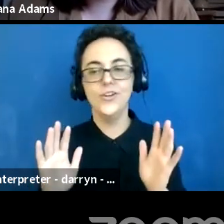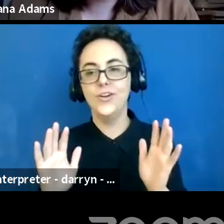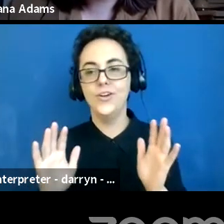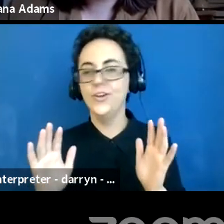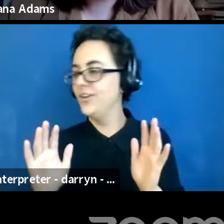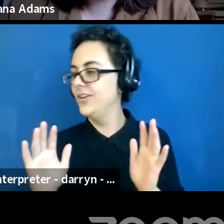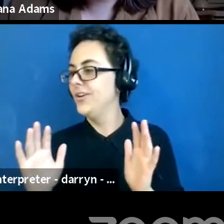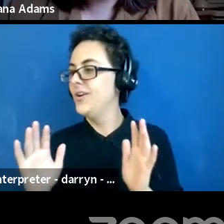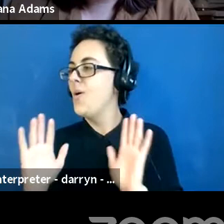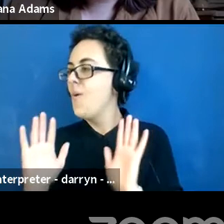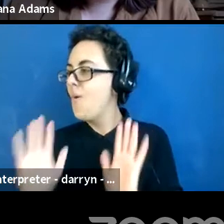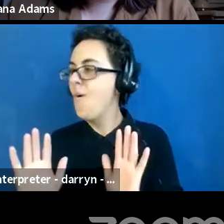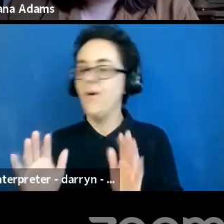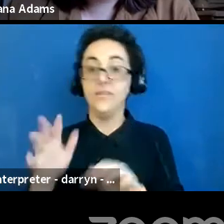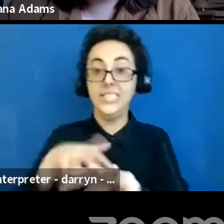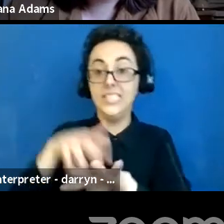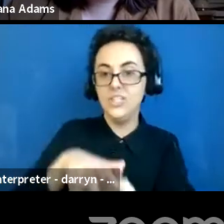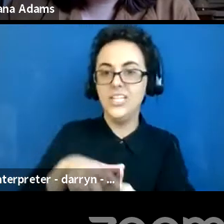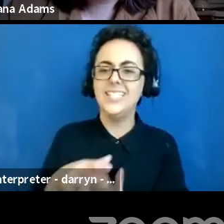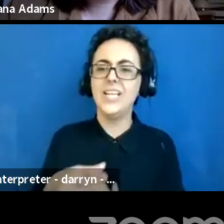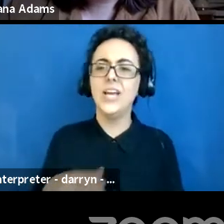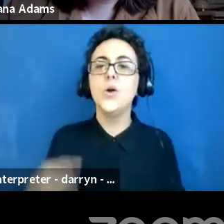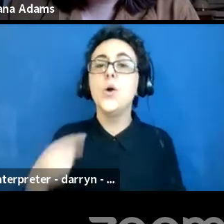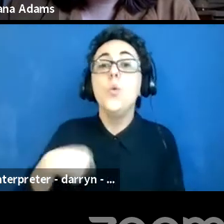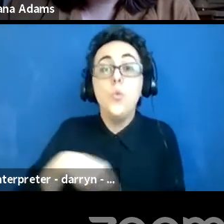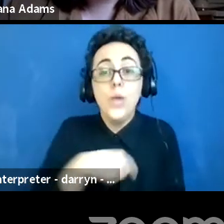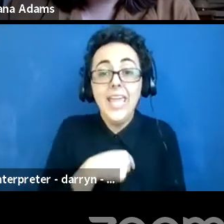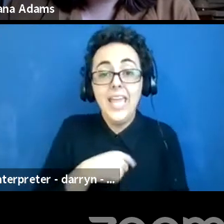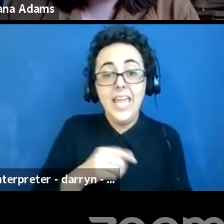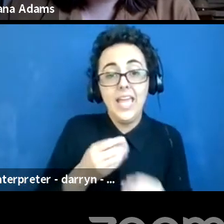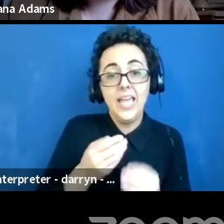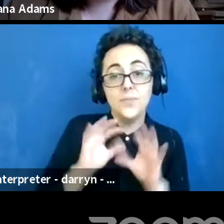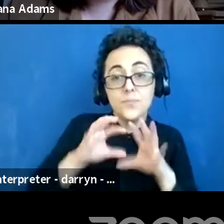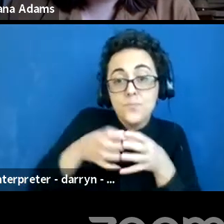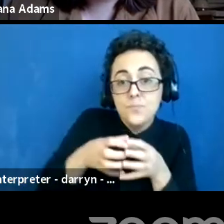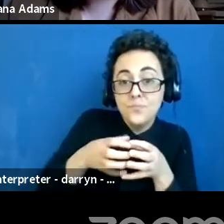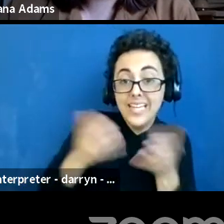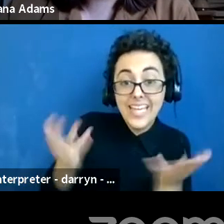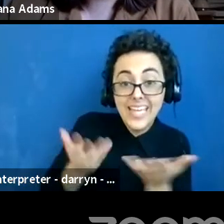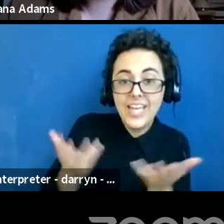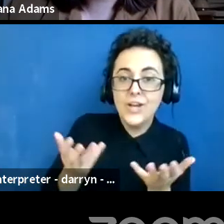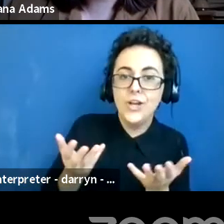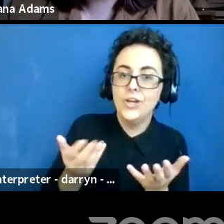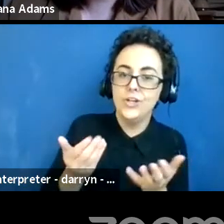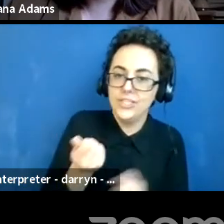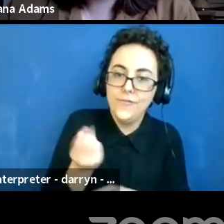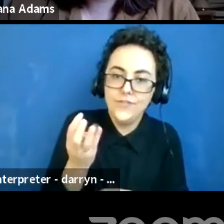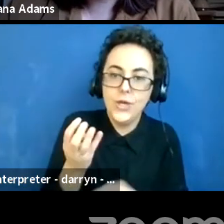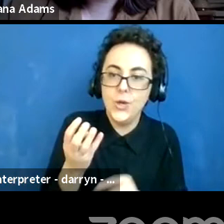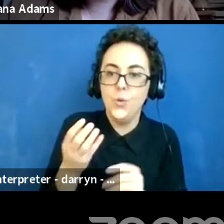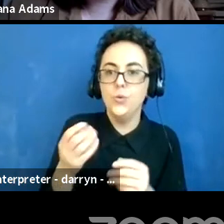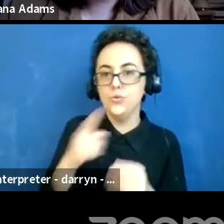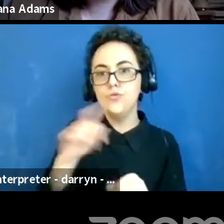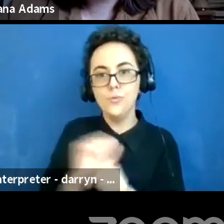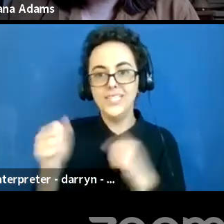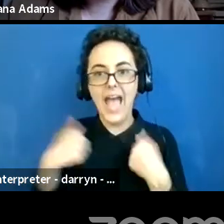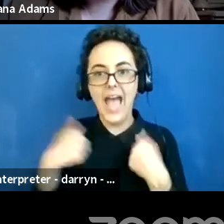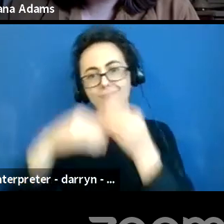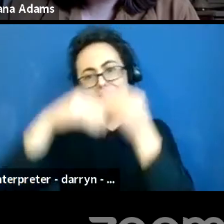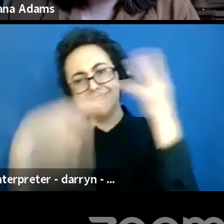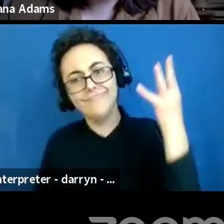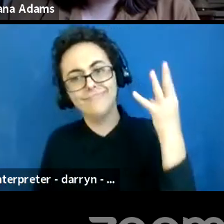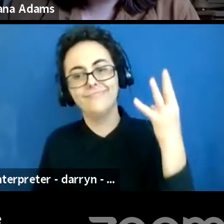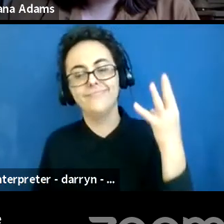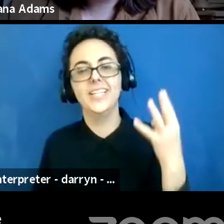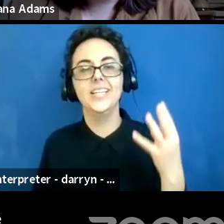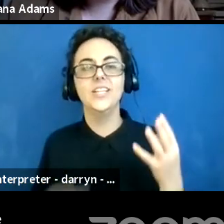many. So I wish we could have a whole conference just on that. I want to invite everyone to say a quick, like, one sentence little thing,